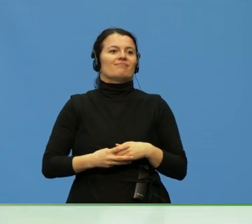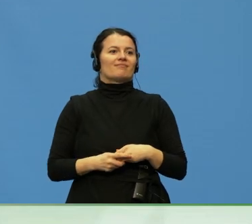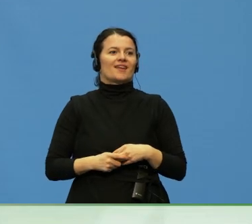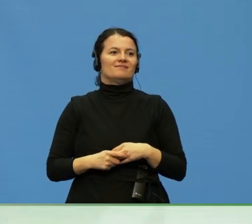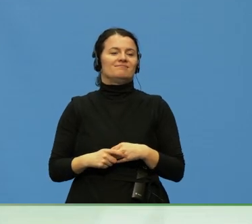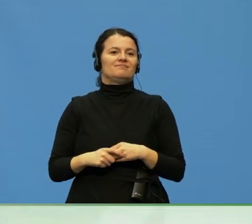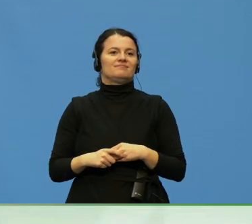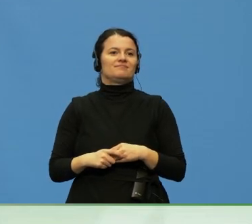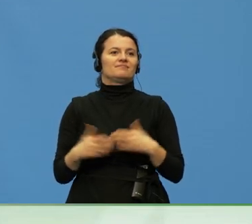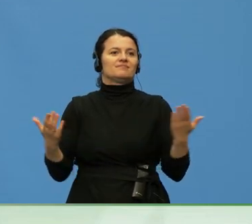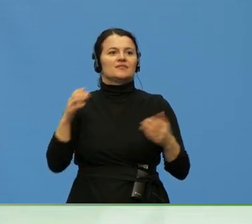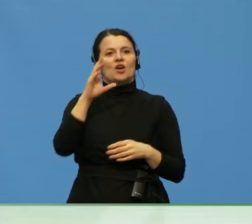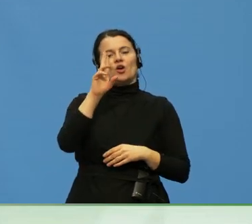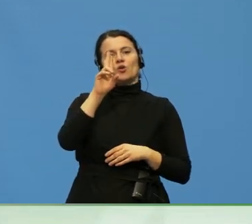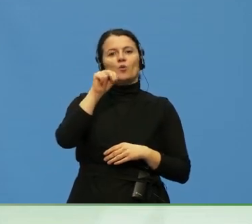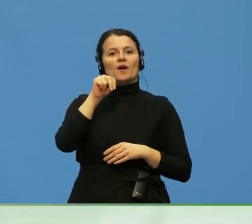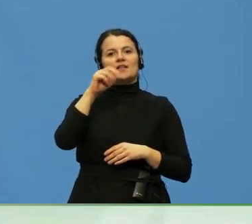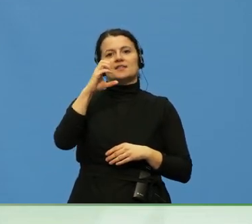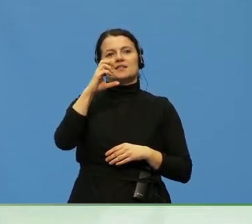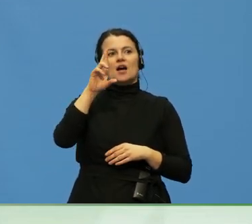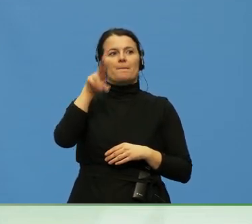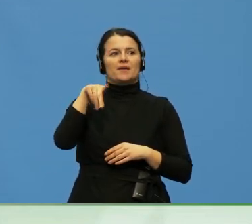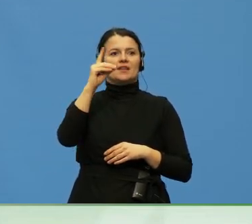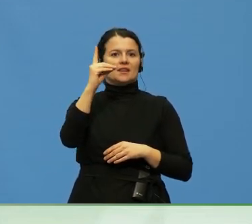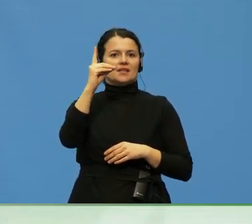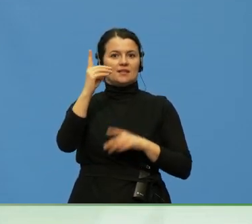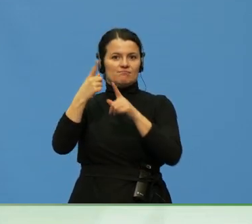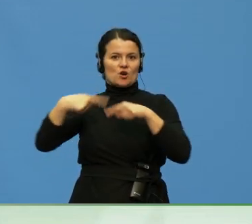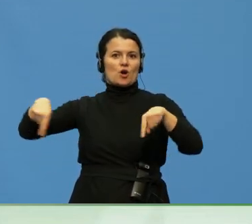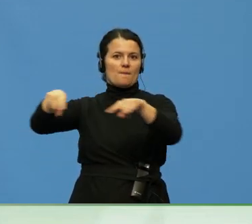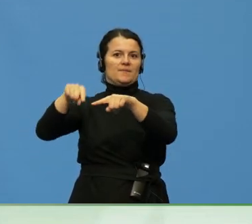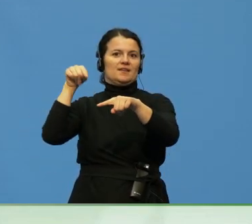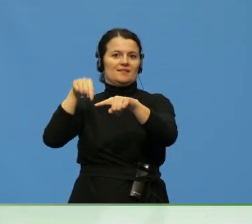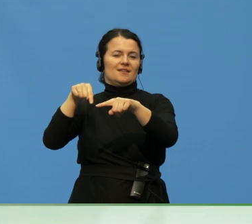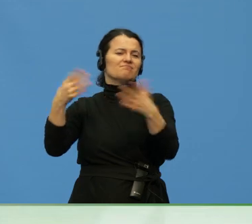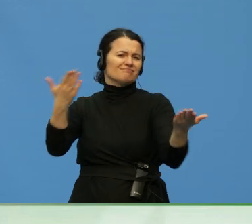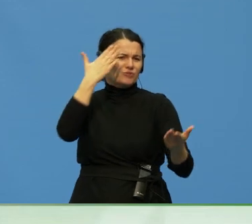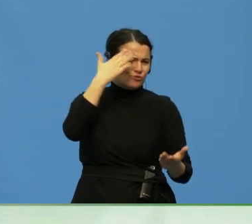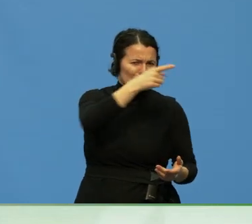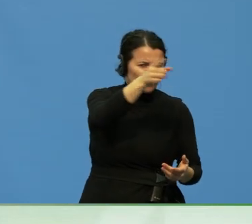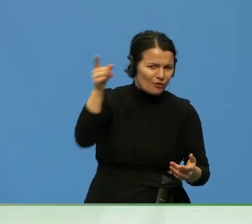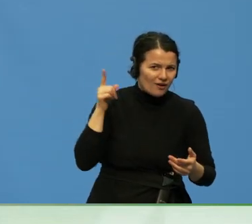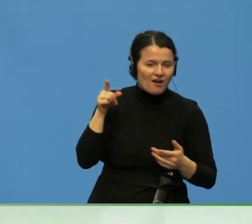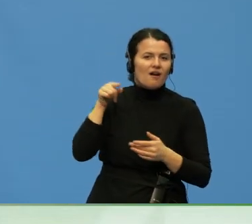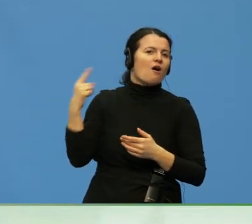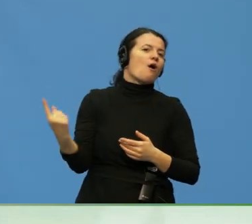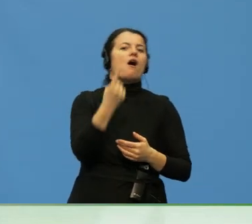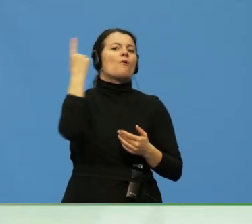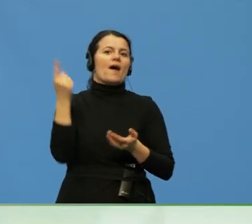the UN CRPD committee has issued a number of general comments on different